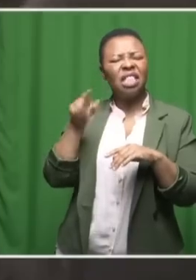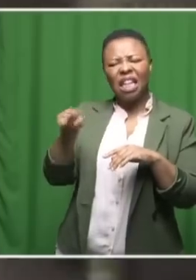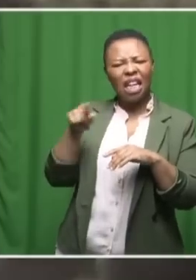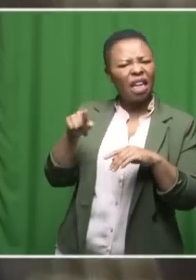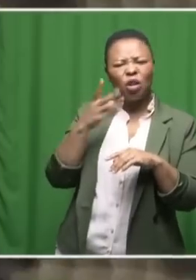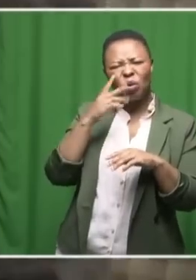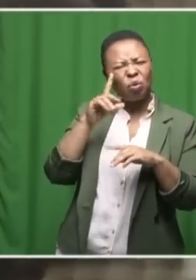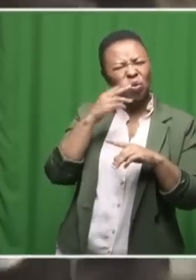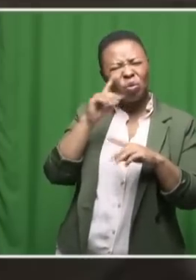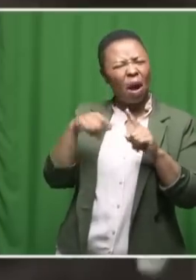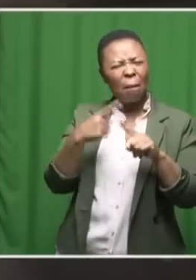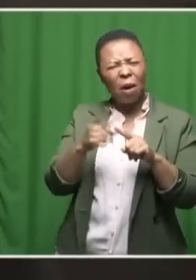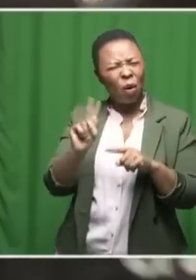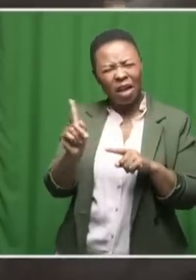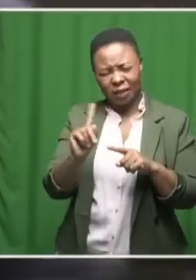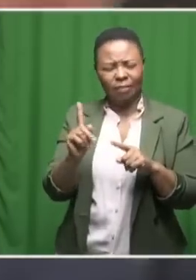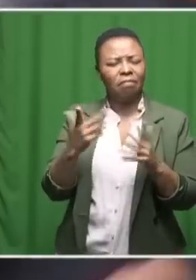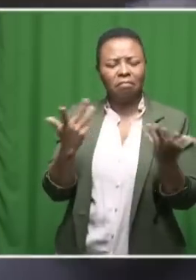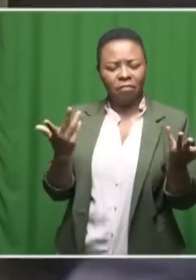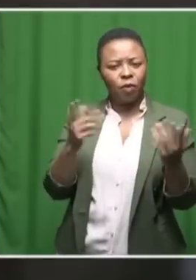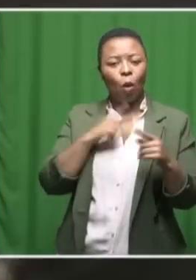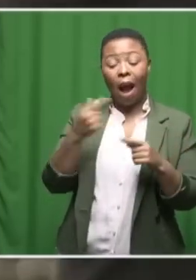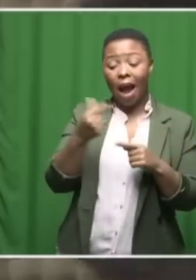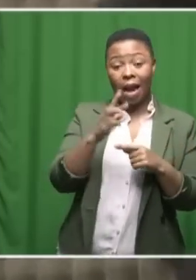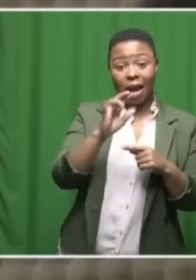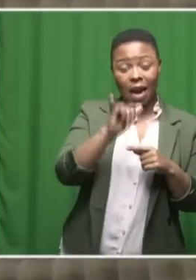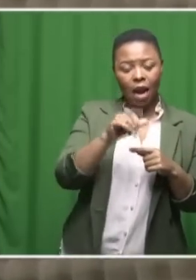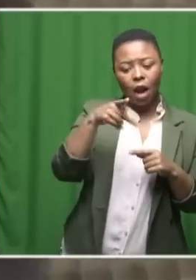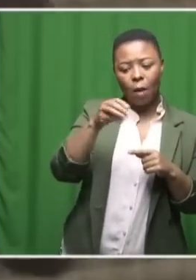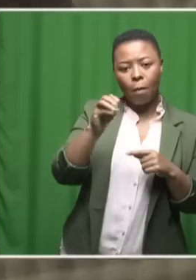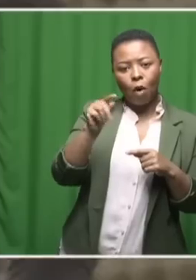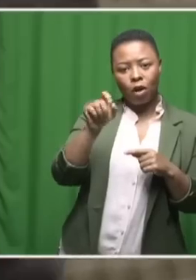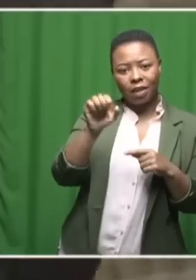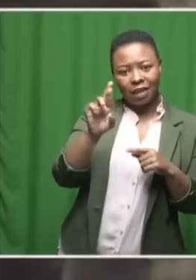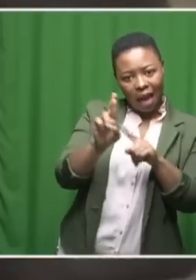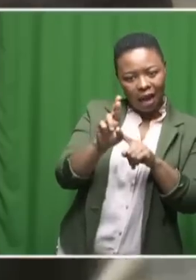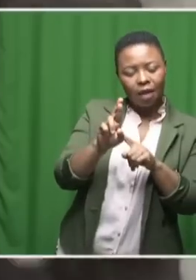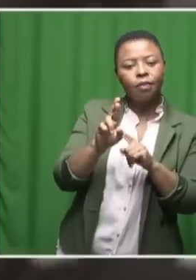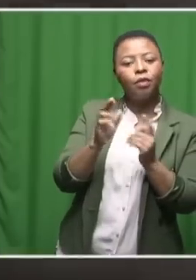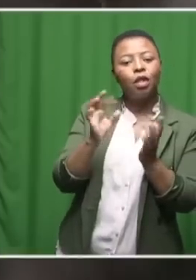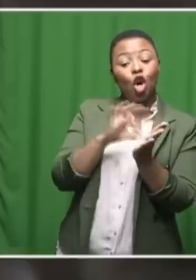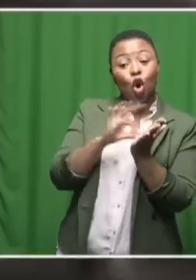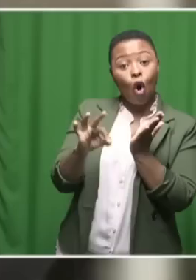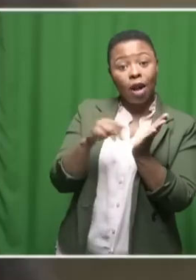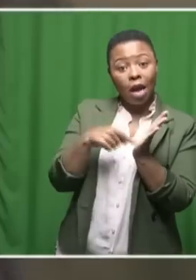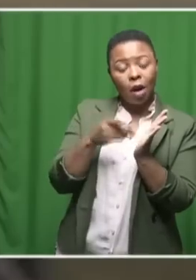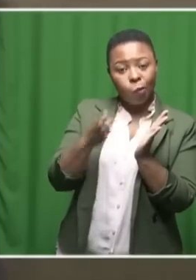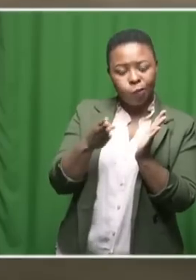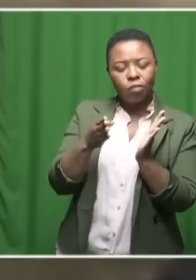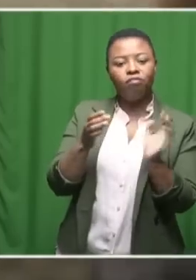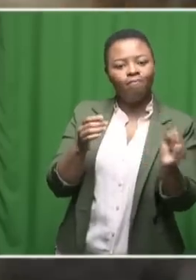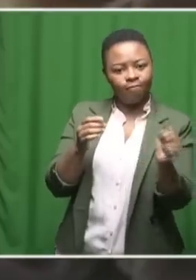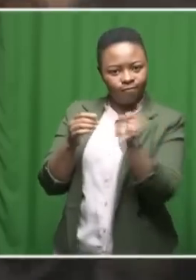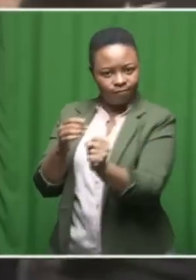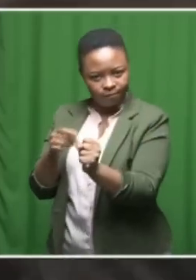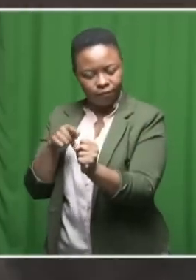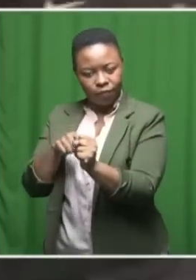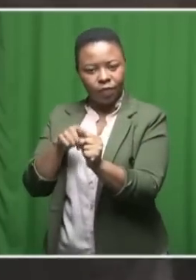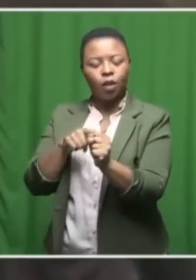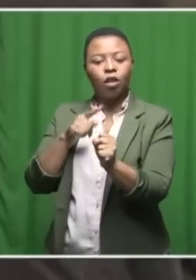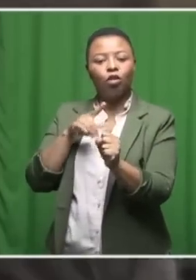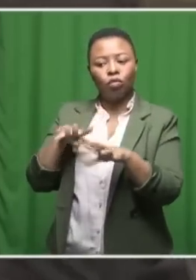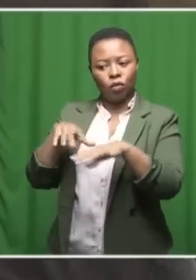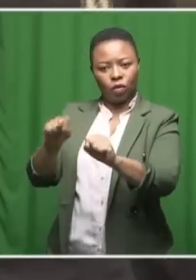Firstly, they bought out Graham Potter from the remainder of his contract at Brighton to come to Stamford